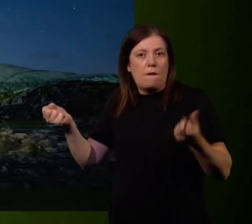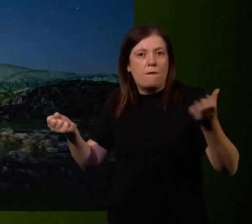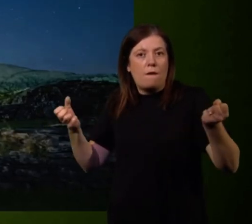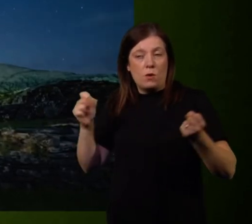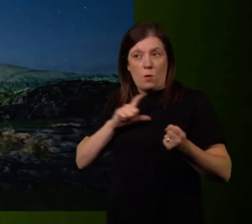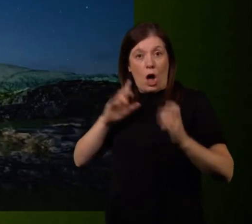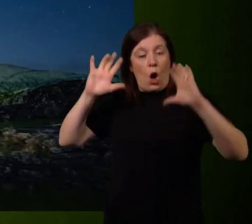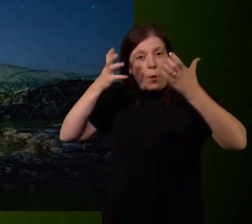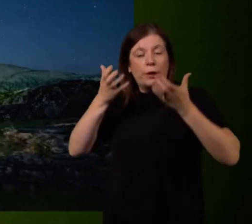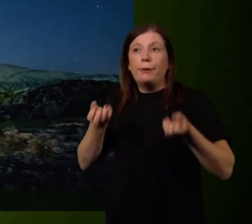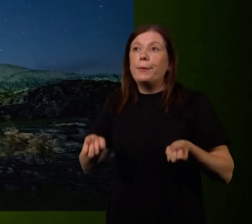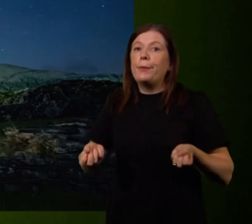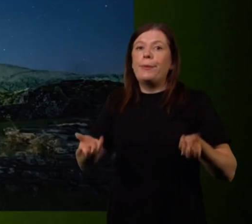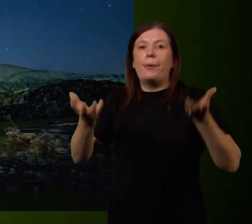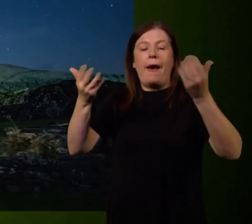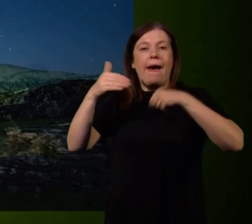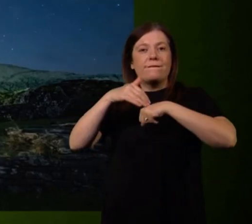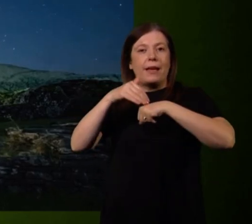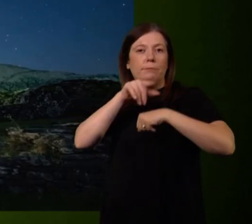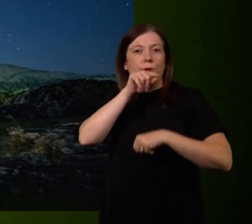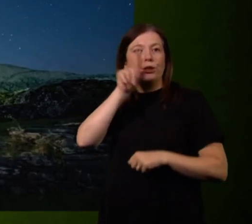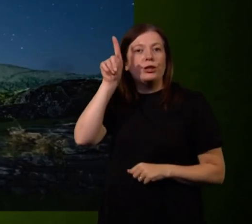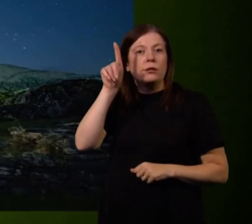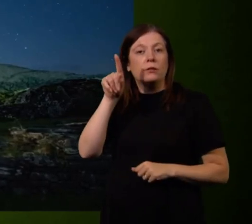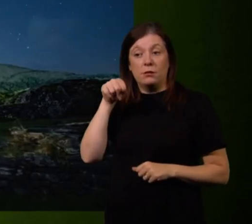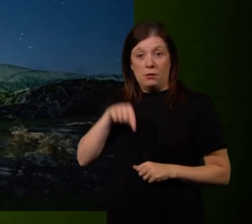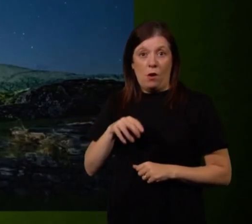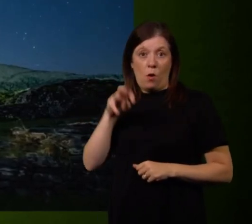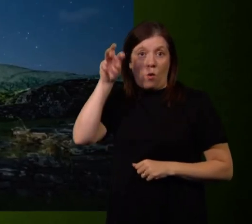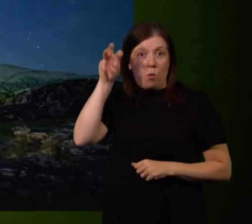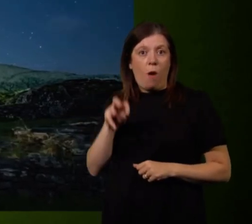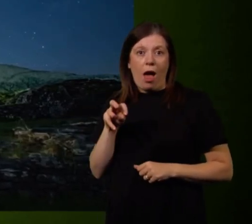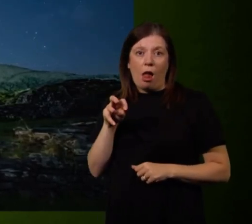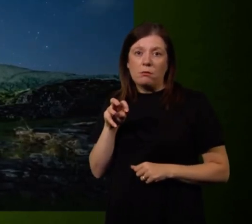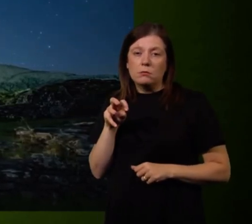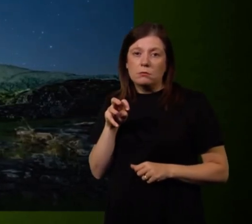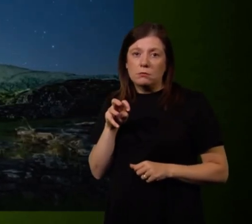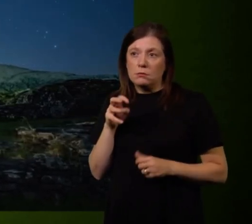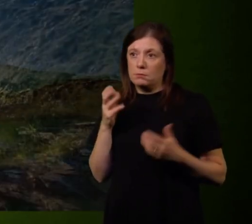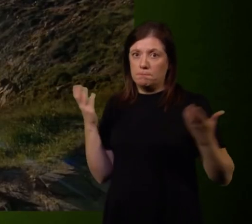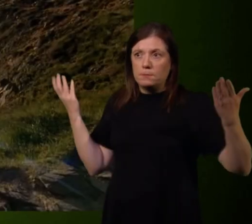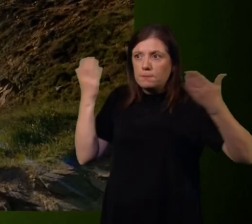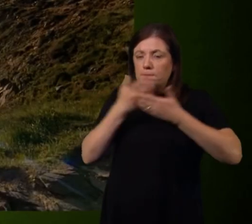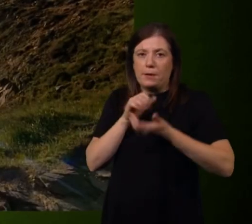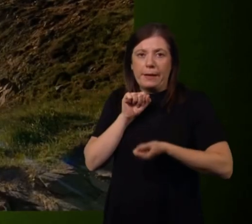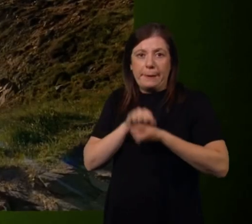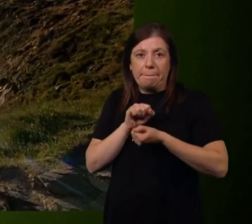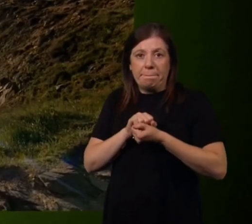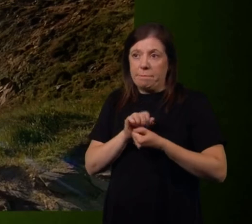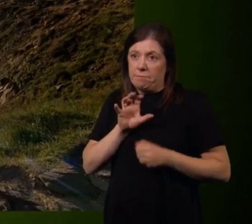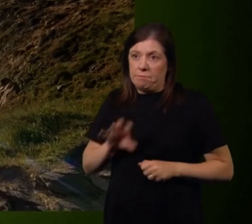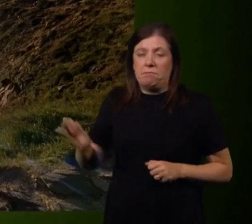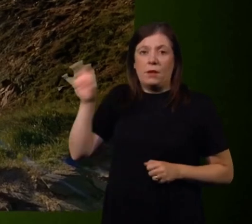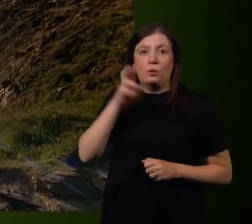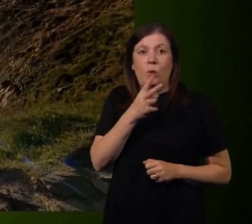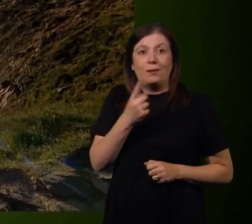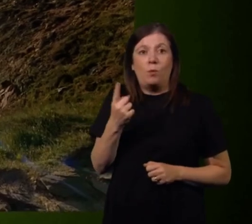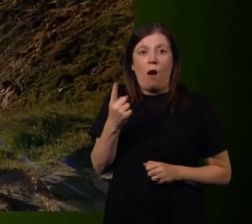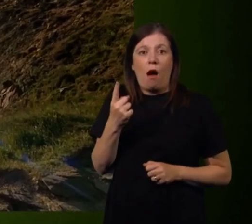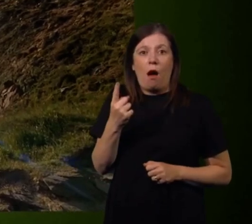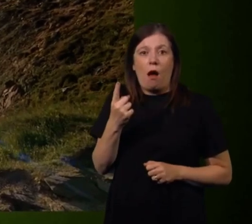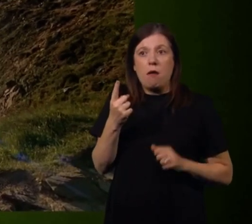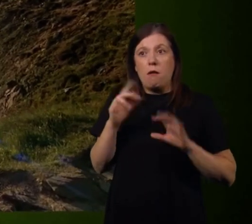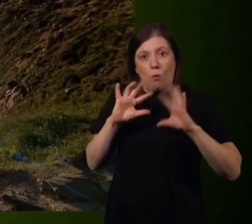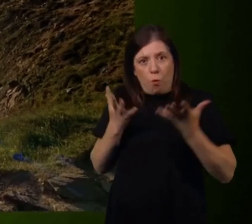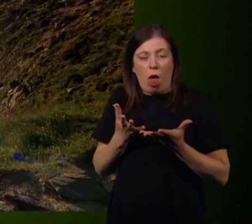light pollution. And Wales is certainly leading the way of dark sky reserves. There are 21 dark sky reserves